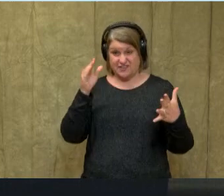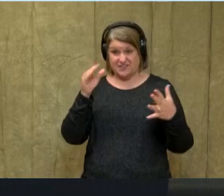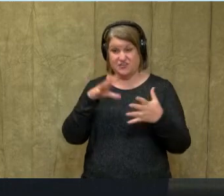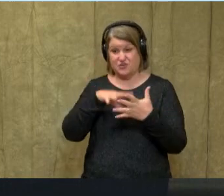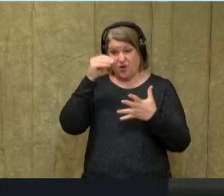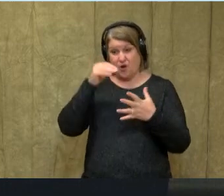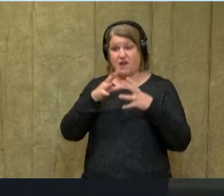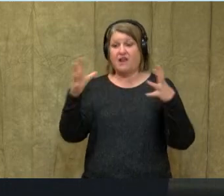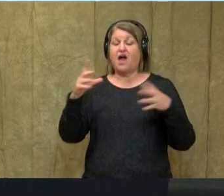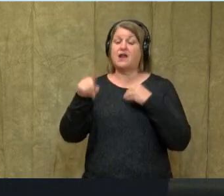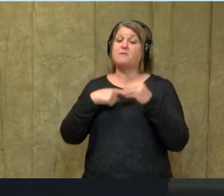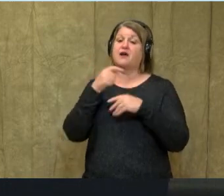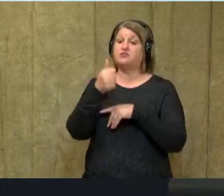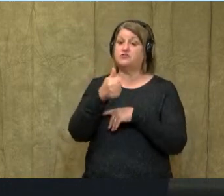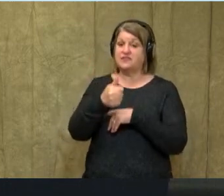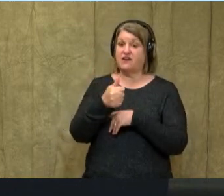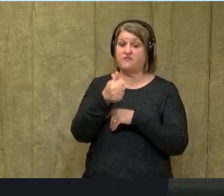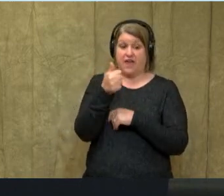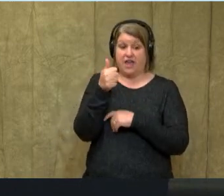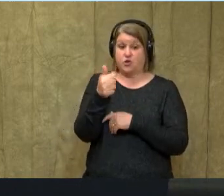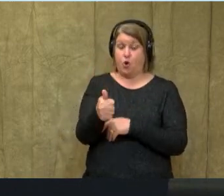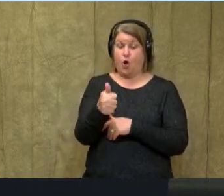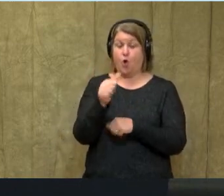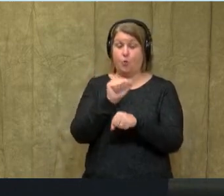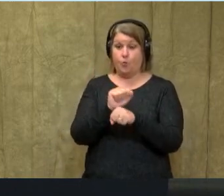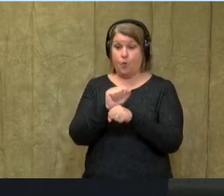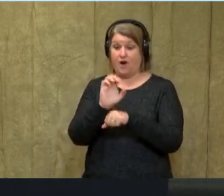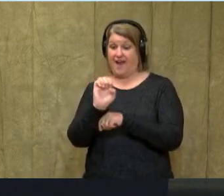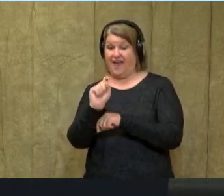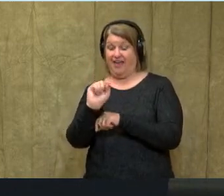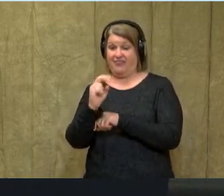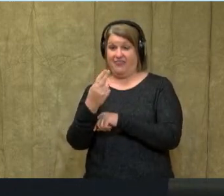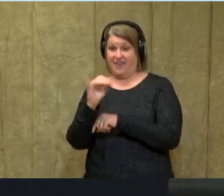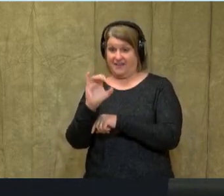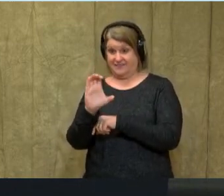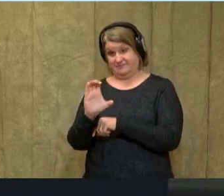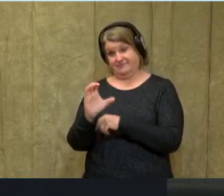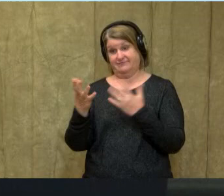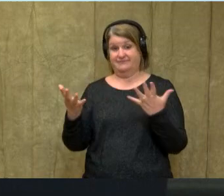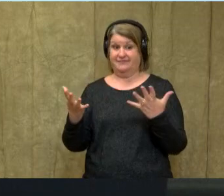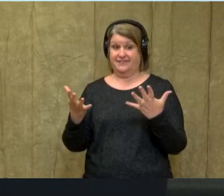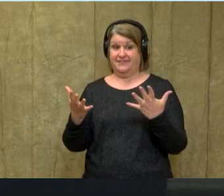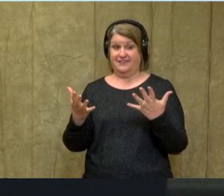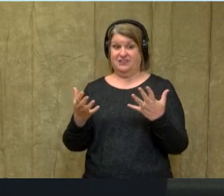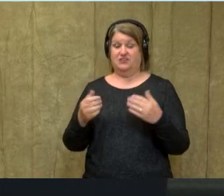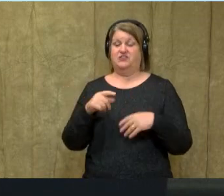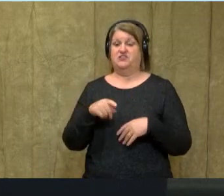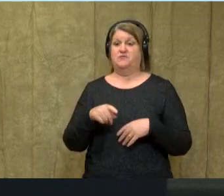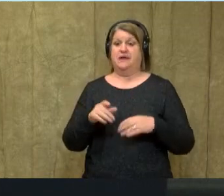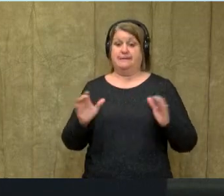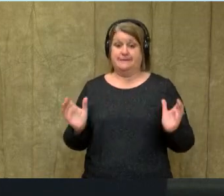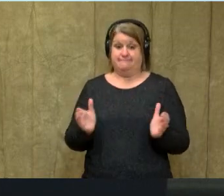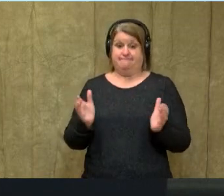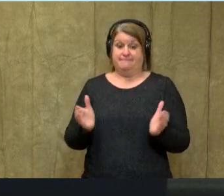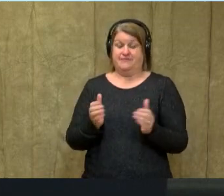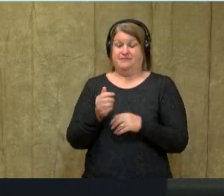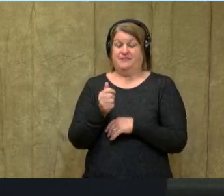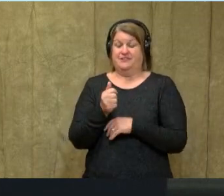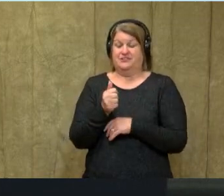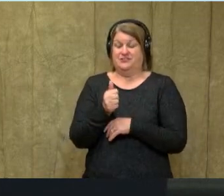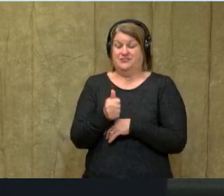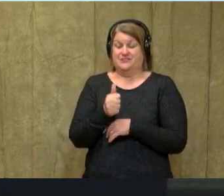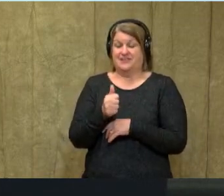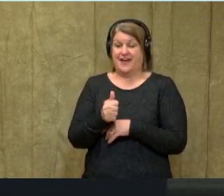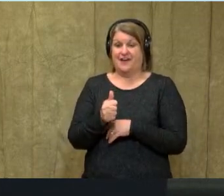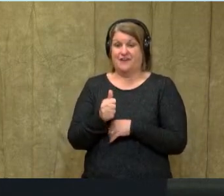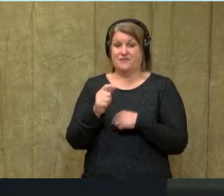yourself and maybe your own work ethic. You had to push yourself when it wasn't fun and when you didn't want to do the work, and when there wasn't a teacher necessarily in front of you face